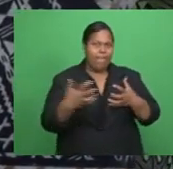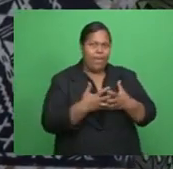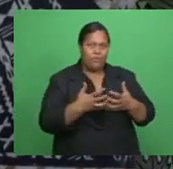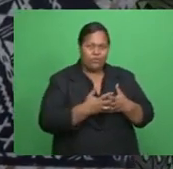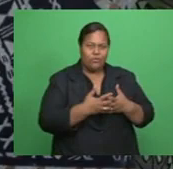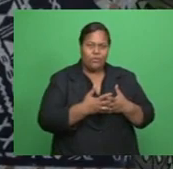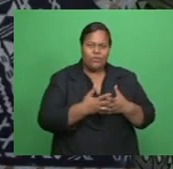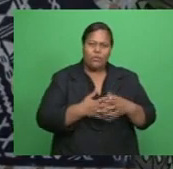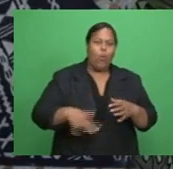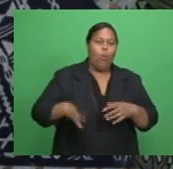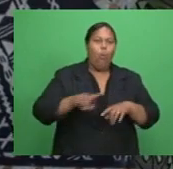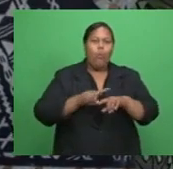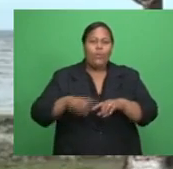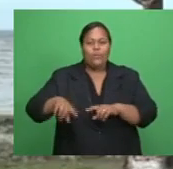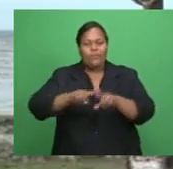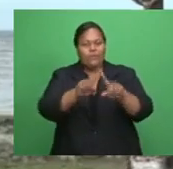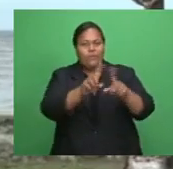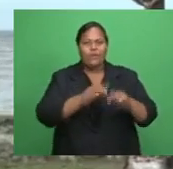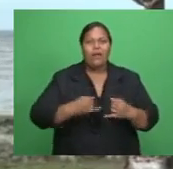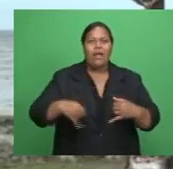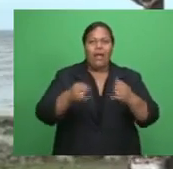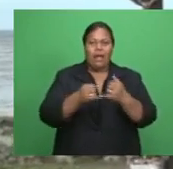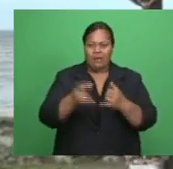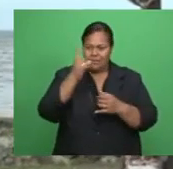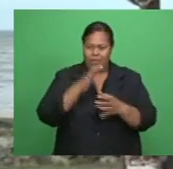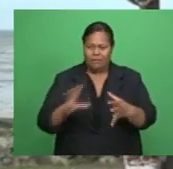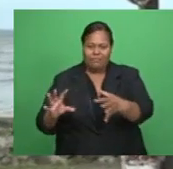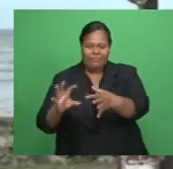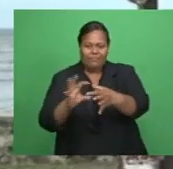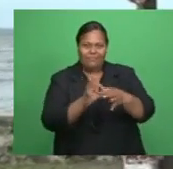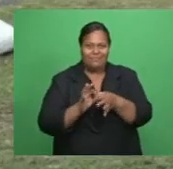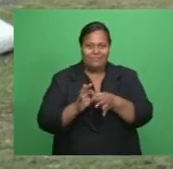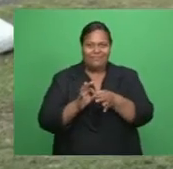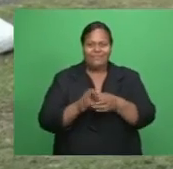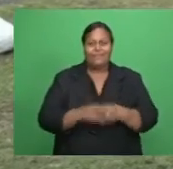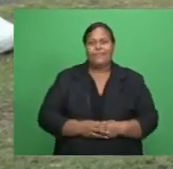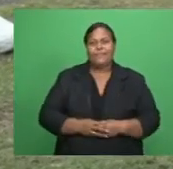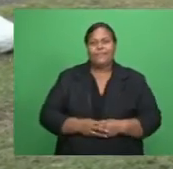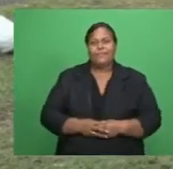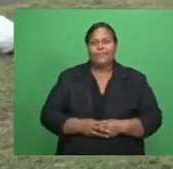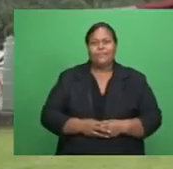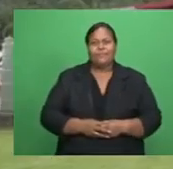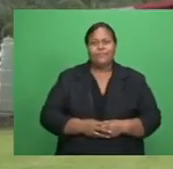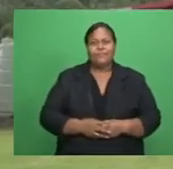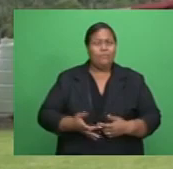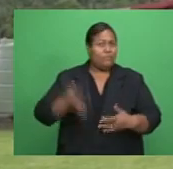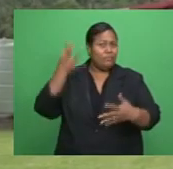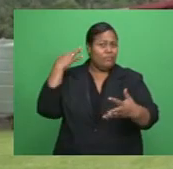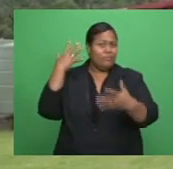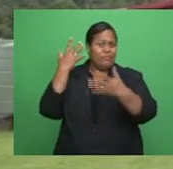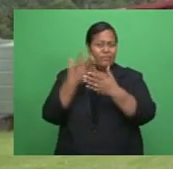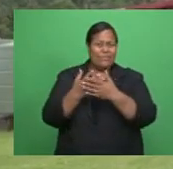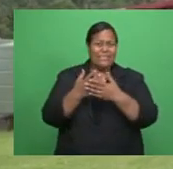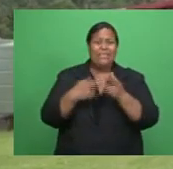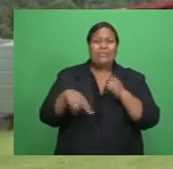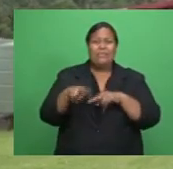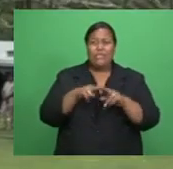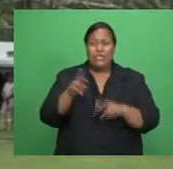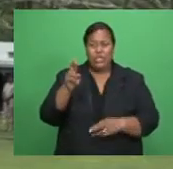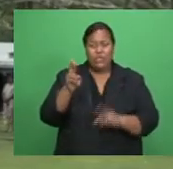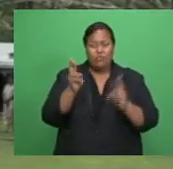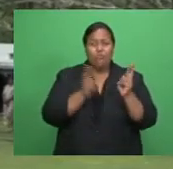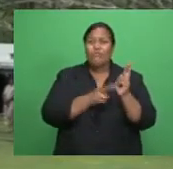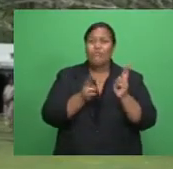living on all our islands together. Bainimarama says for too many years, Fiji's rural population were neglected and left to live with